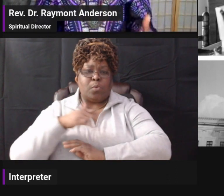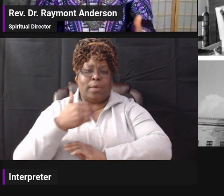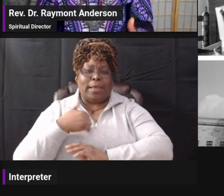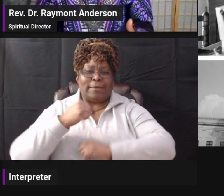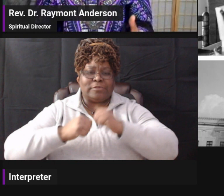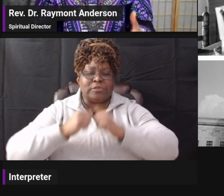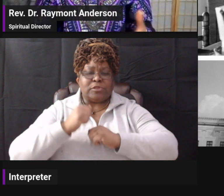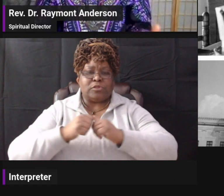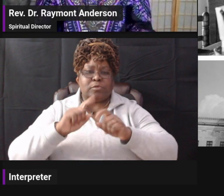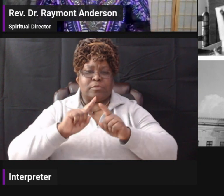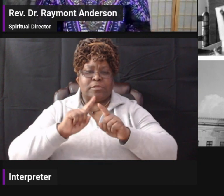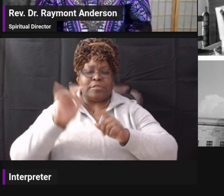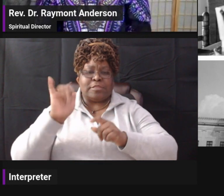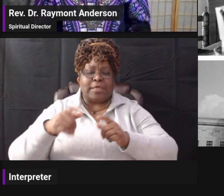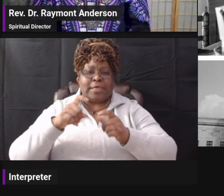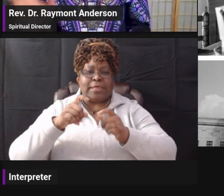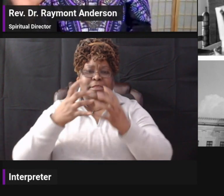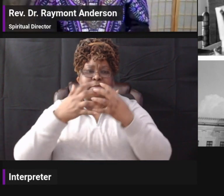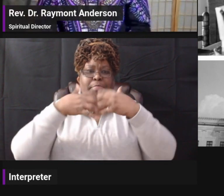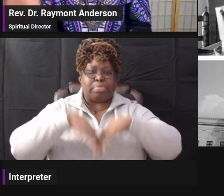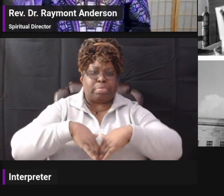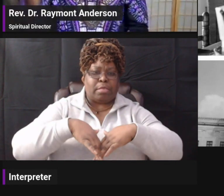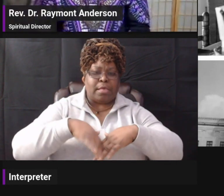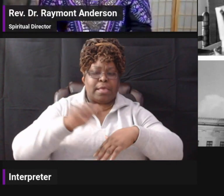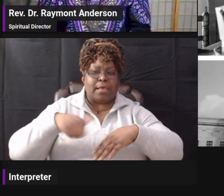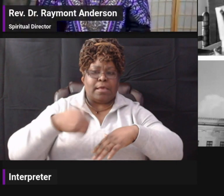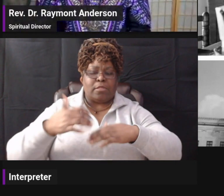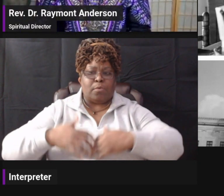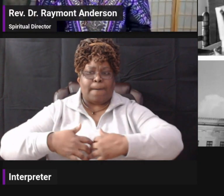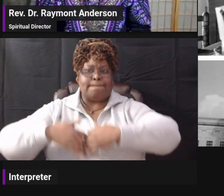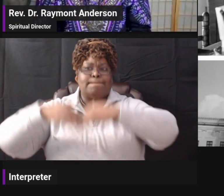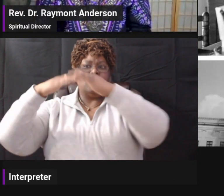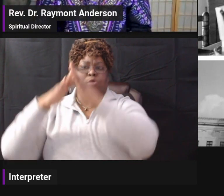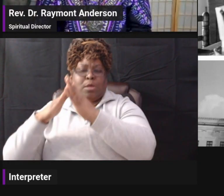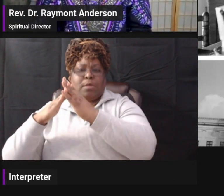be broken and deconstructed and new ones constructed.